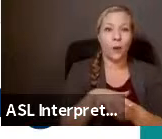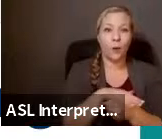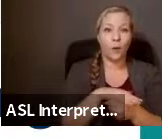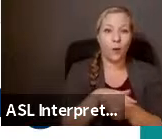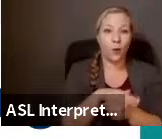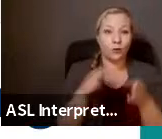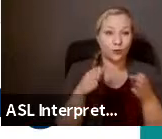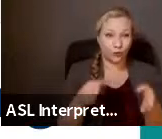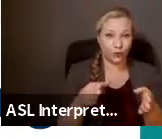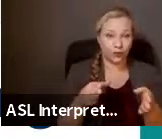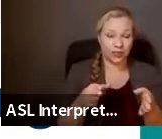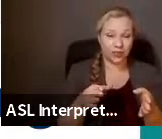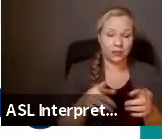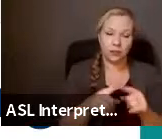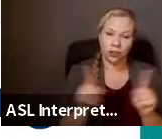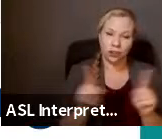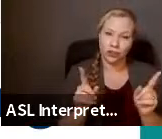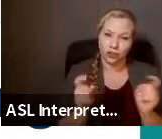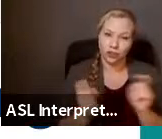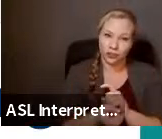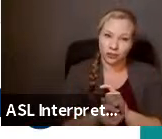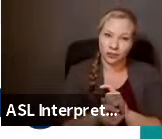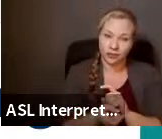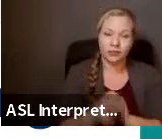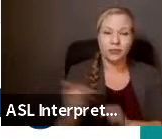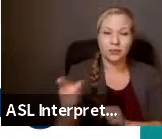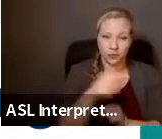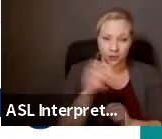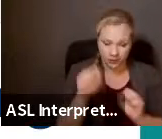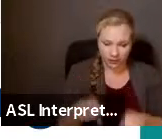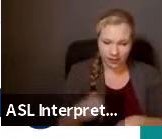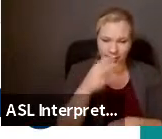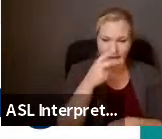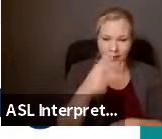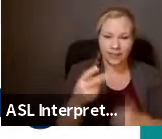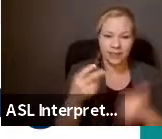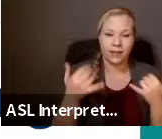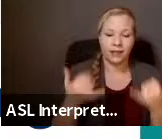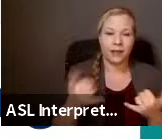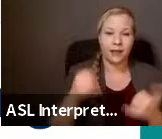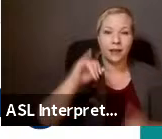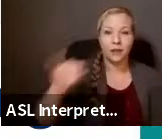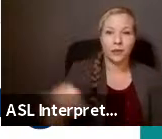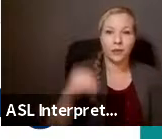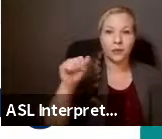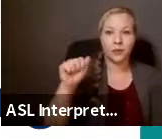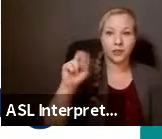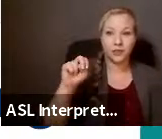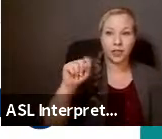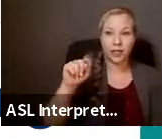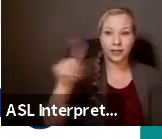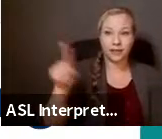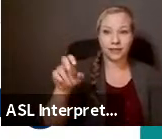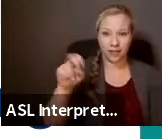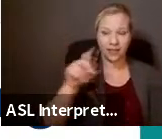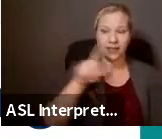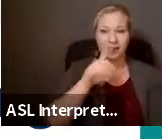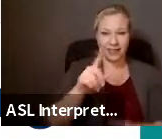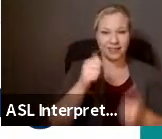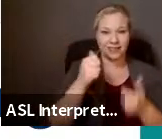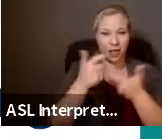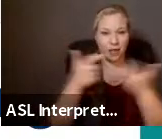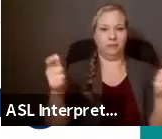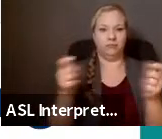Island changes, right? So you can see now that that Jansen is the arterial, it's in